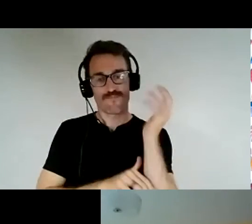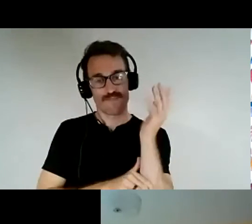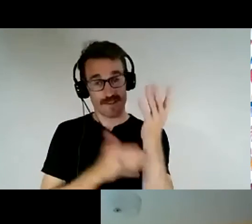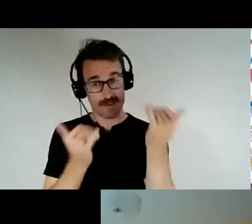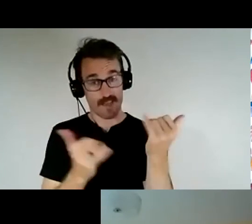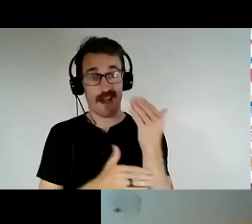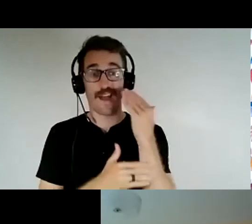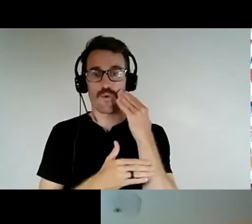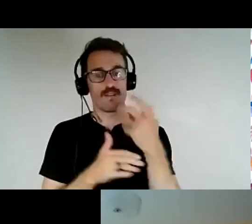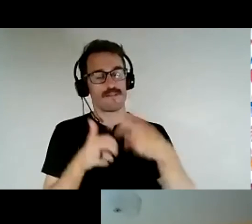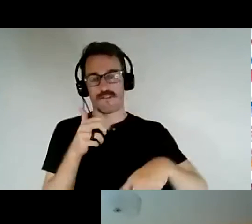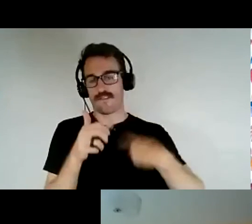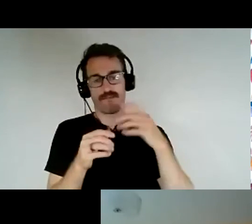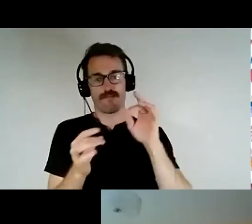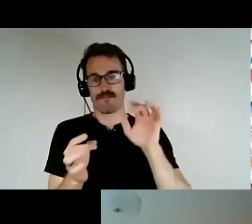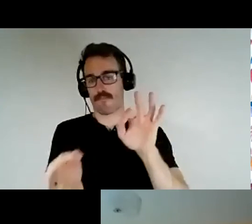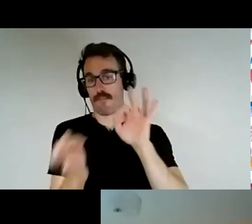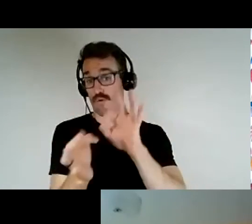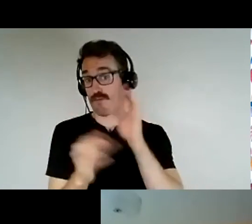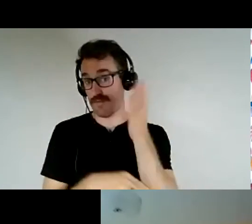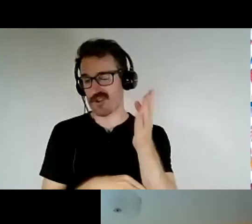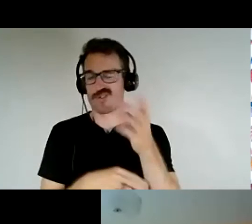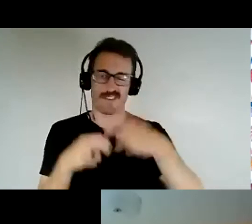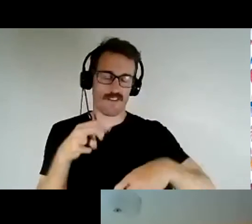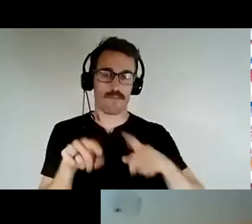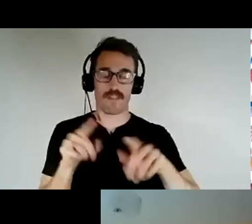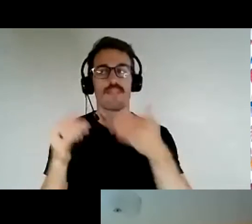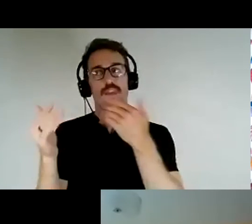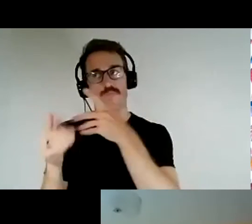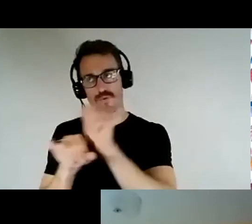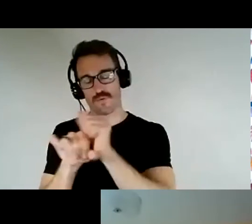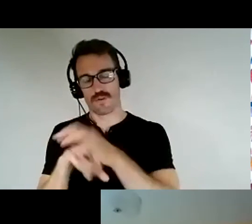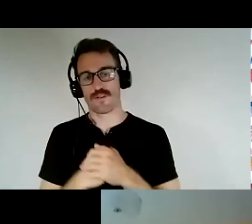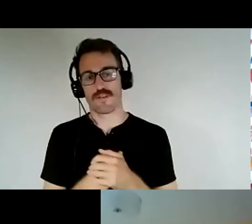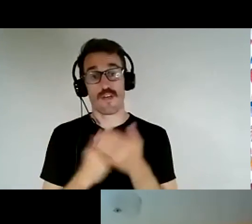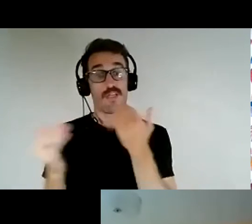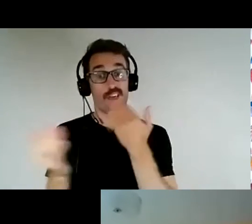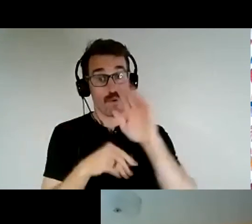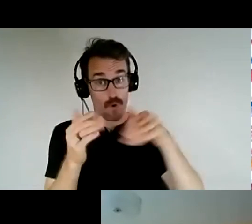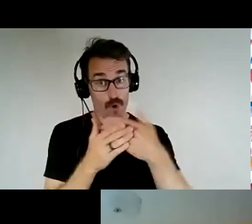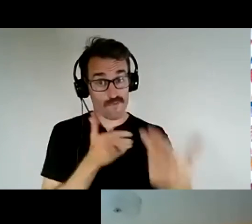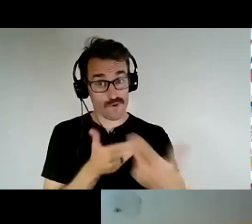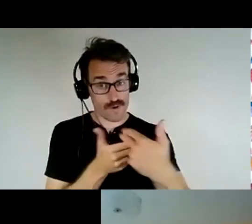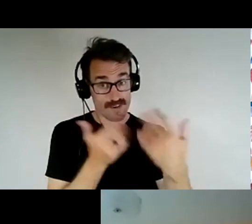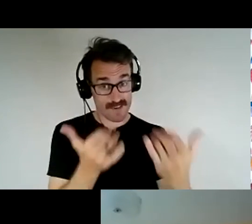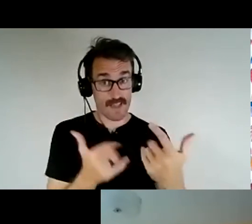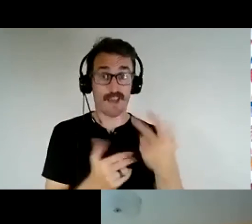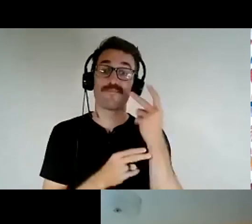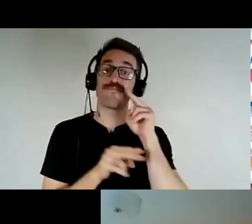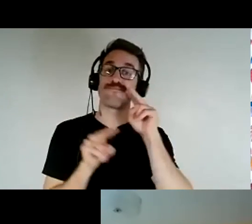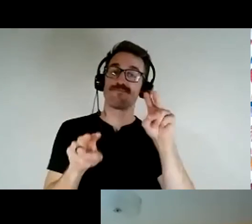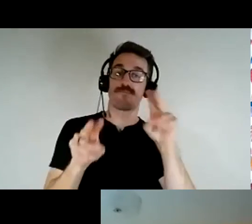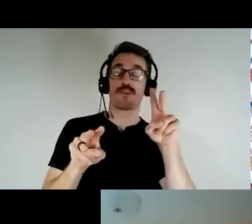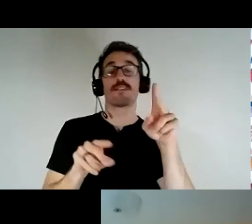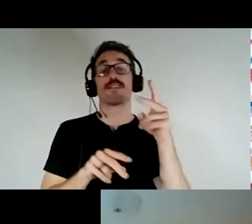to have a perfect presentation, but you did so well. Thank you so much. And thank you all for logging on, and look forward to seeing you